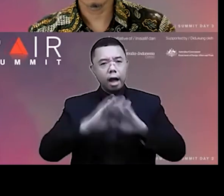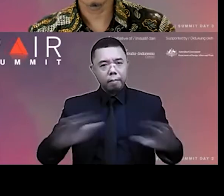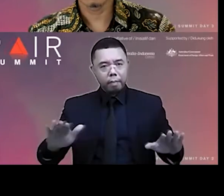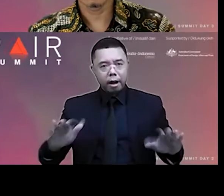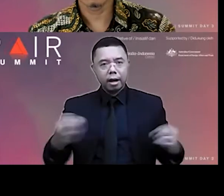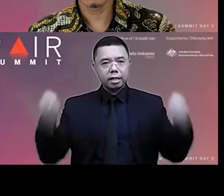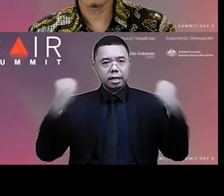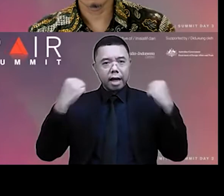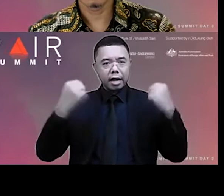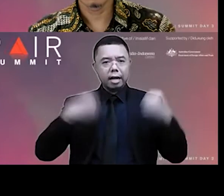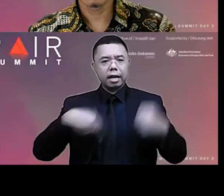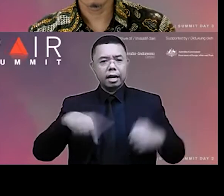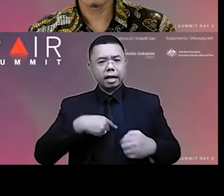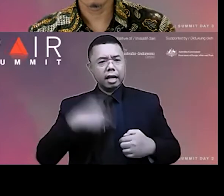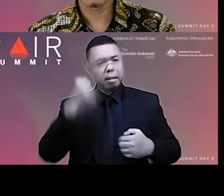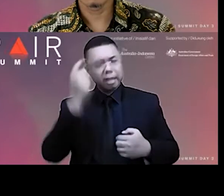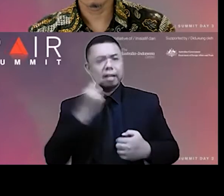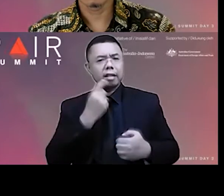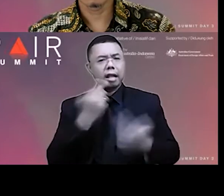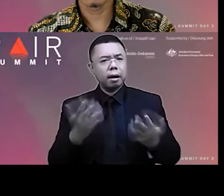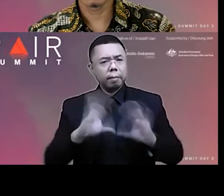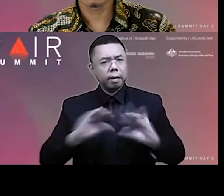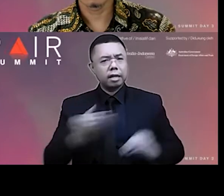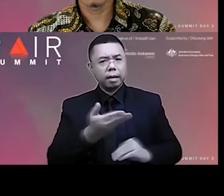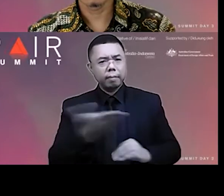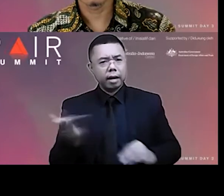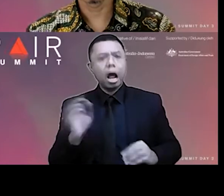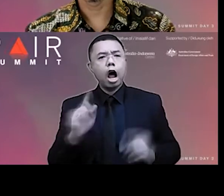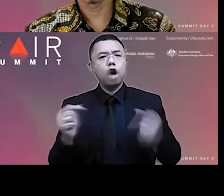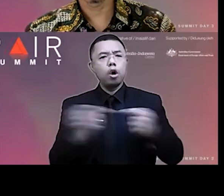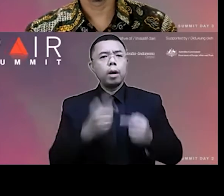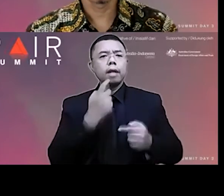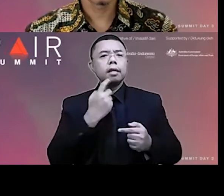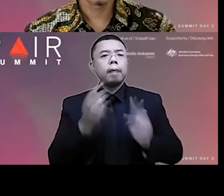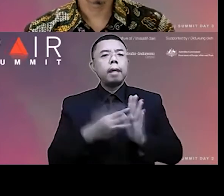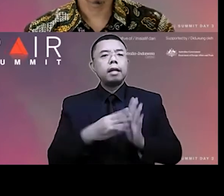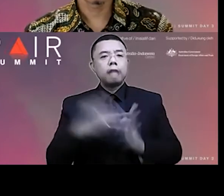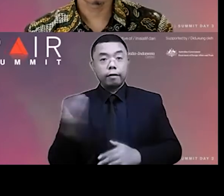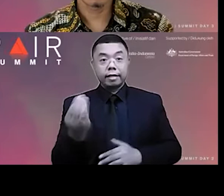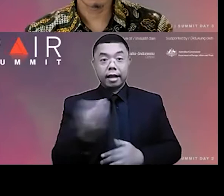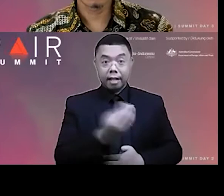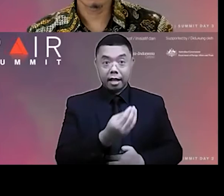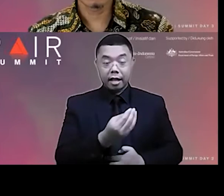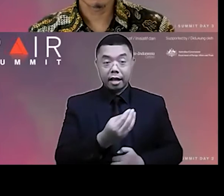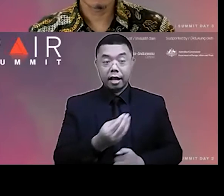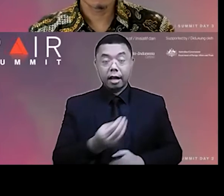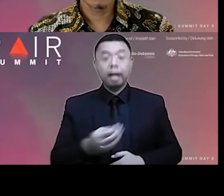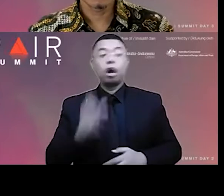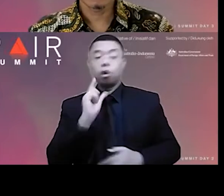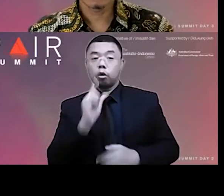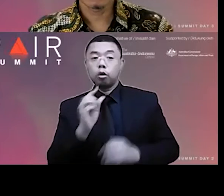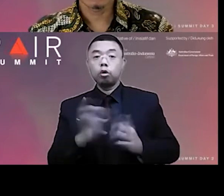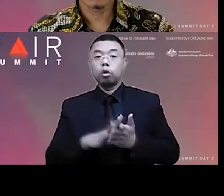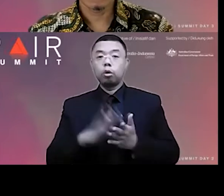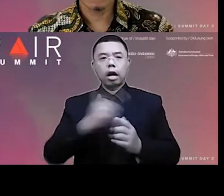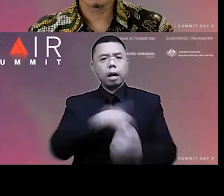connected to the tourism industry, about having the skills to apply these sorts of standards, because it's a whole new environment, isn't